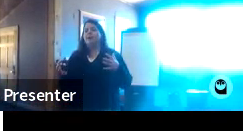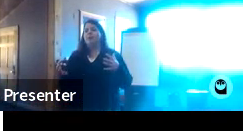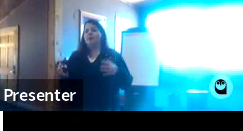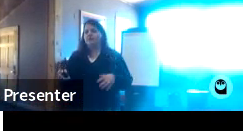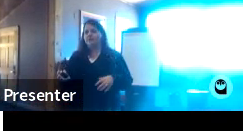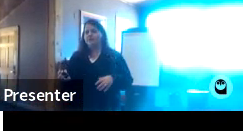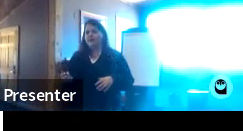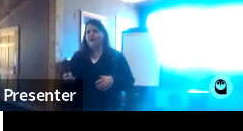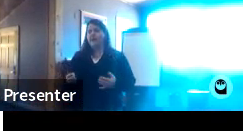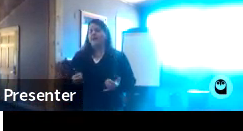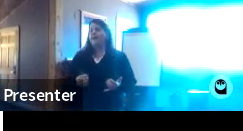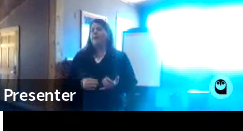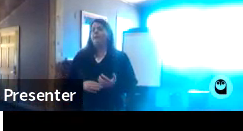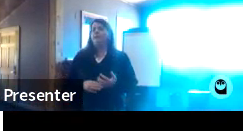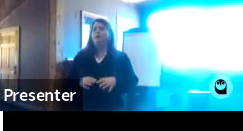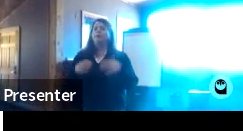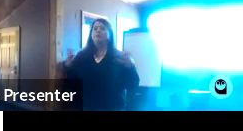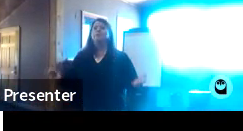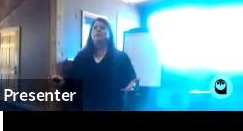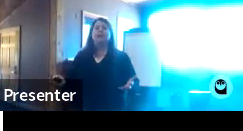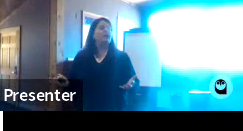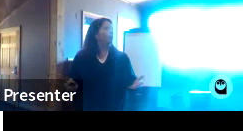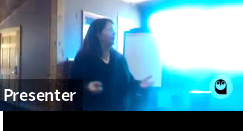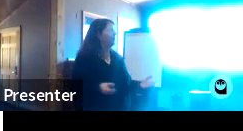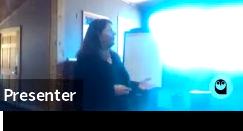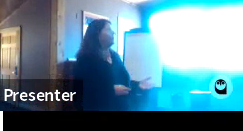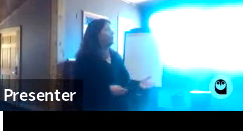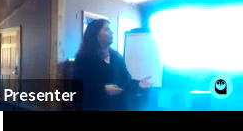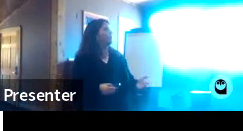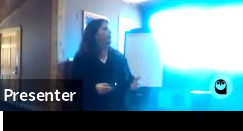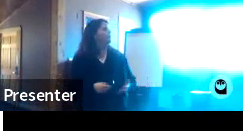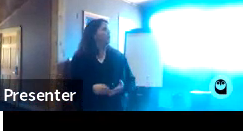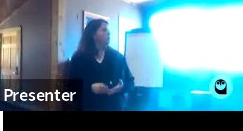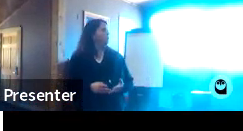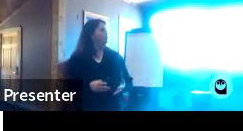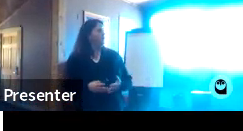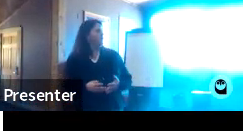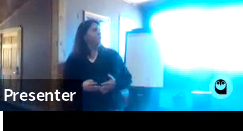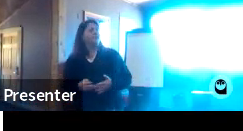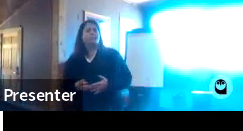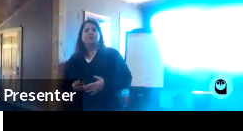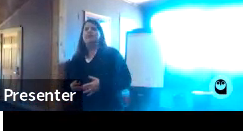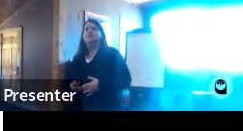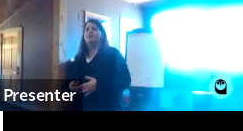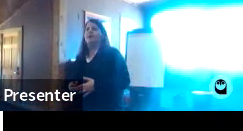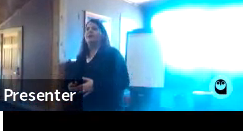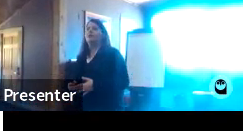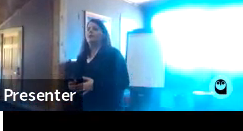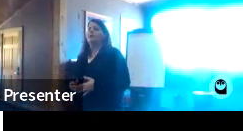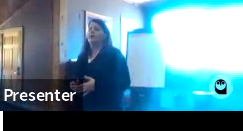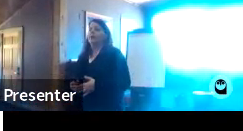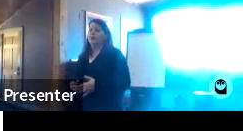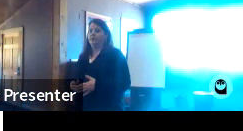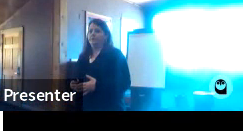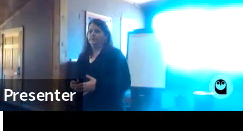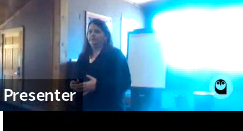it talks about witnesses, and it is inclusive of anyone who has knowledge, skill, experience, training,